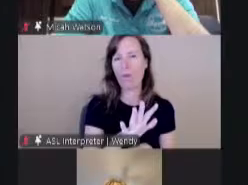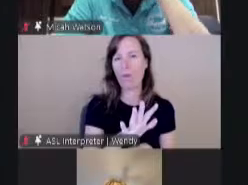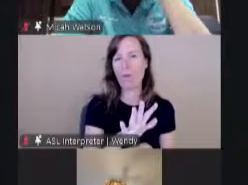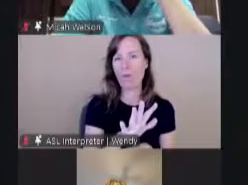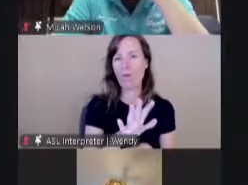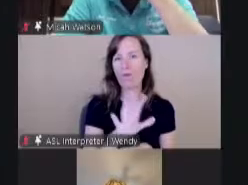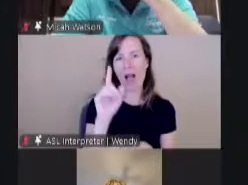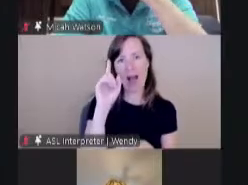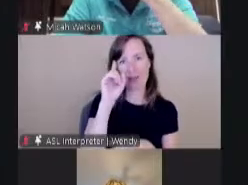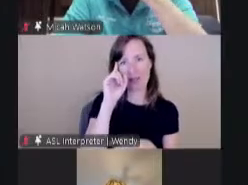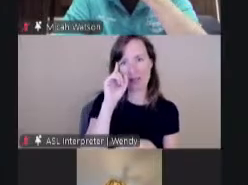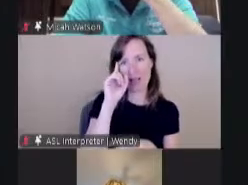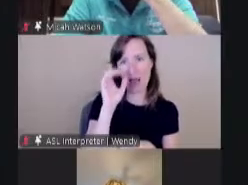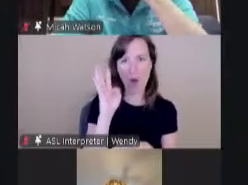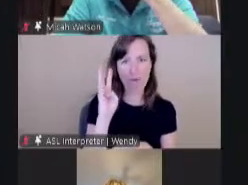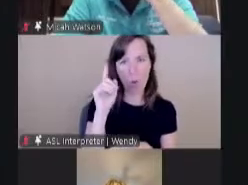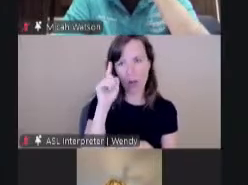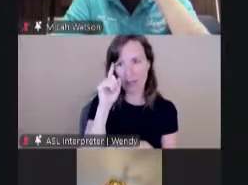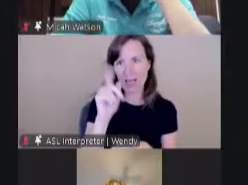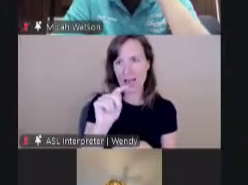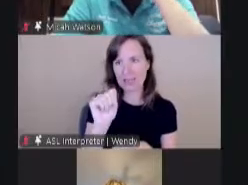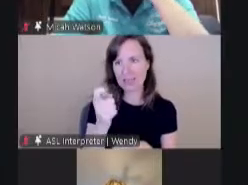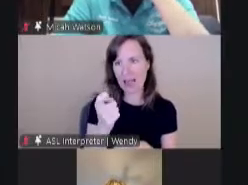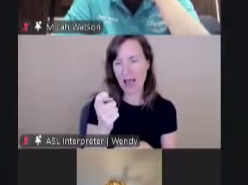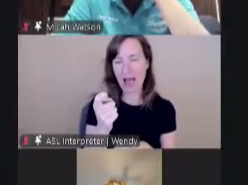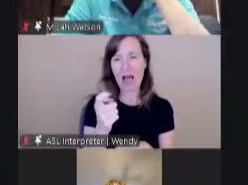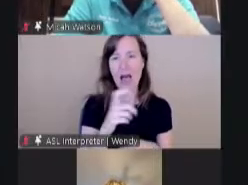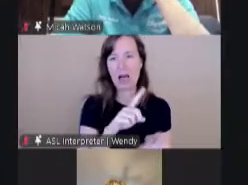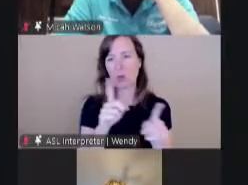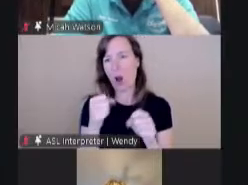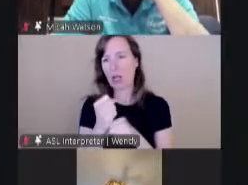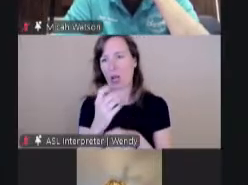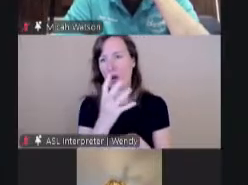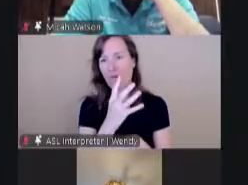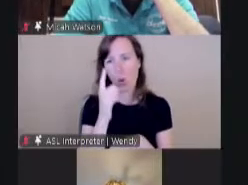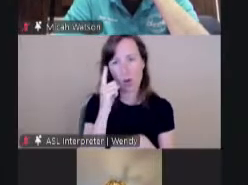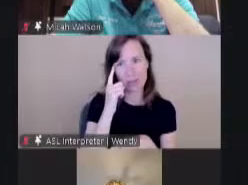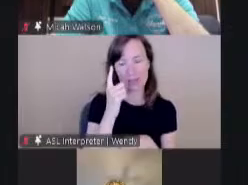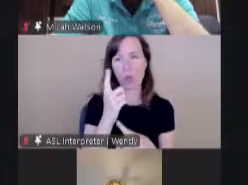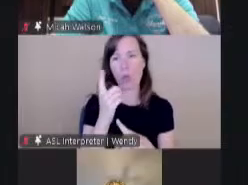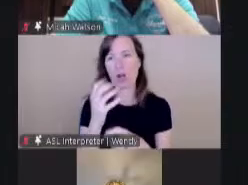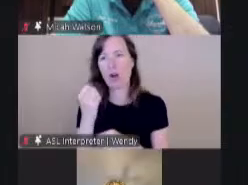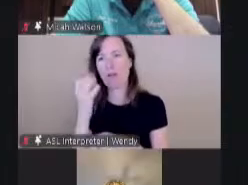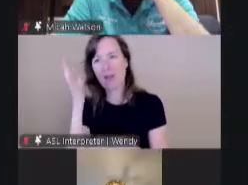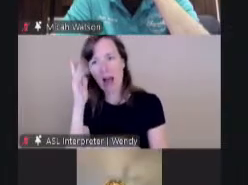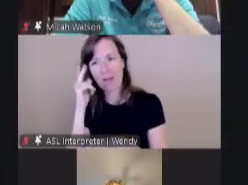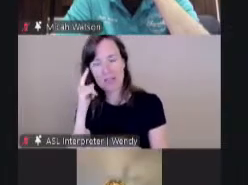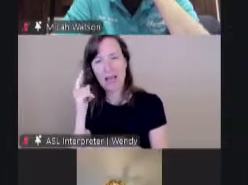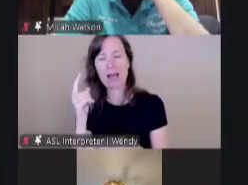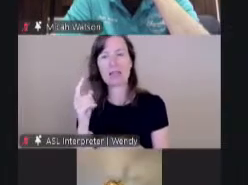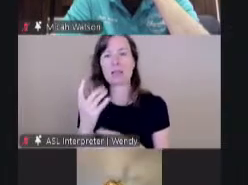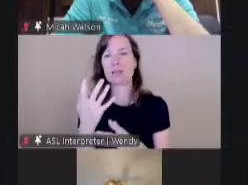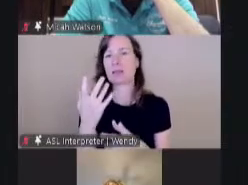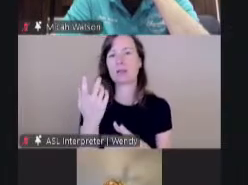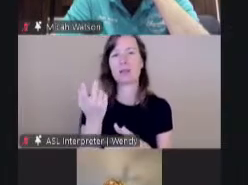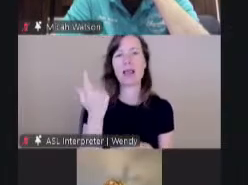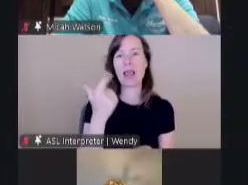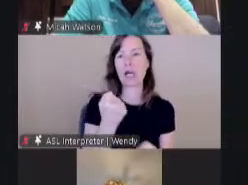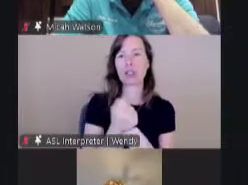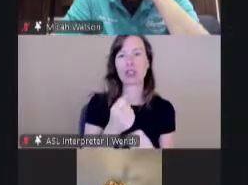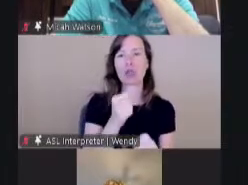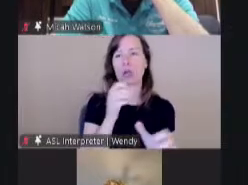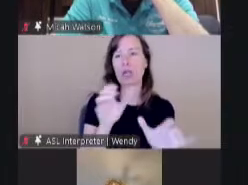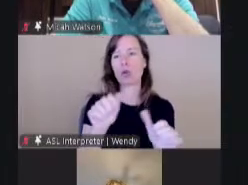increase. Well, I think we did 1 year 4 cent, 1 year 5 cent. Last year, we didn't do any cent. Okay.